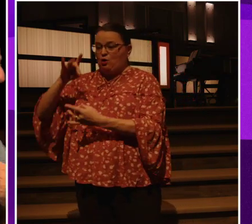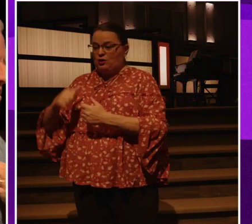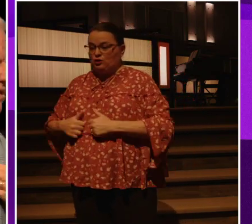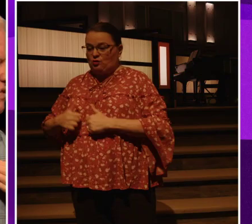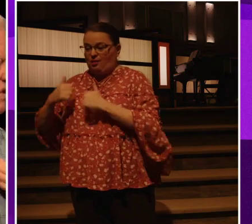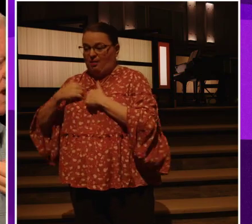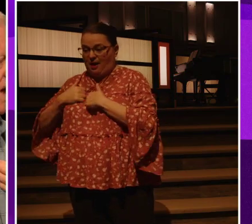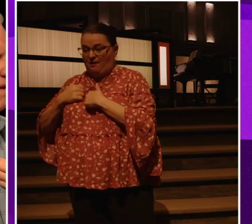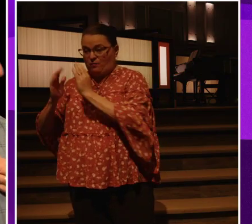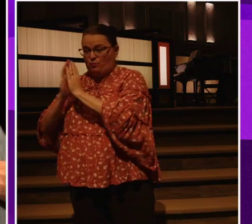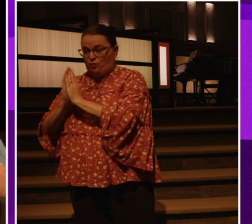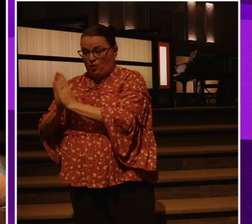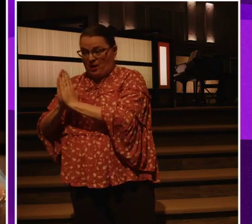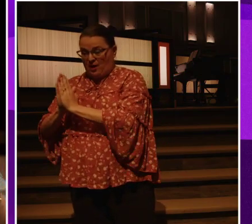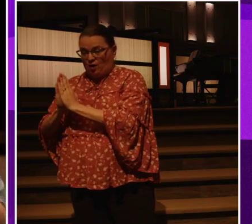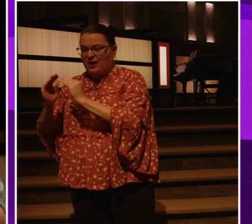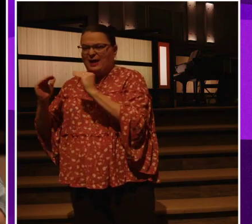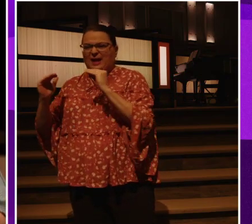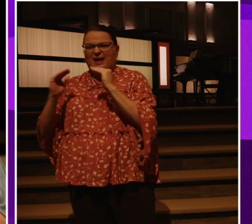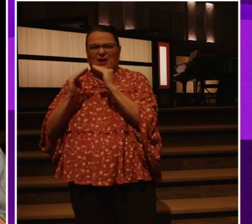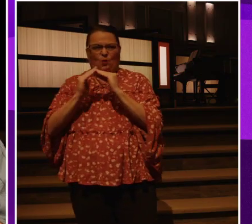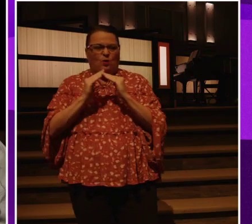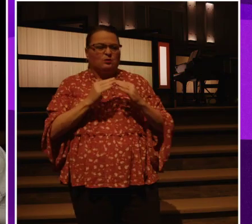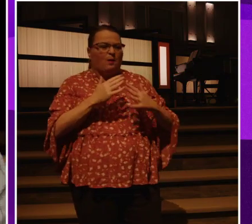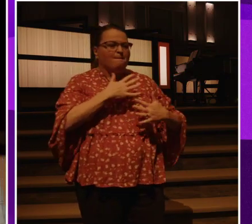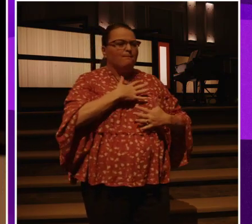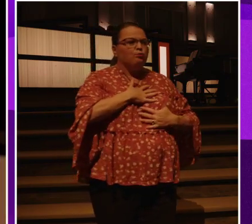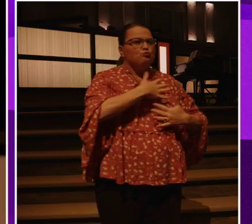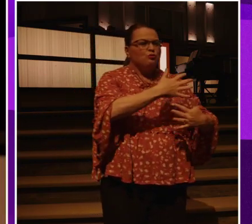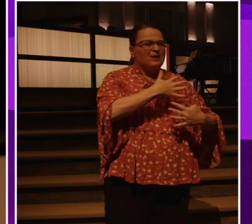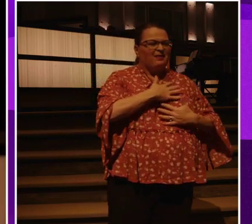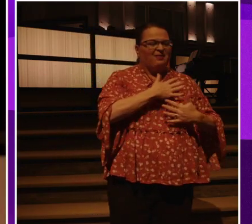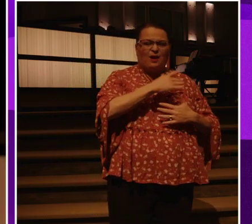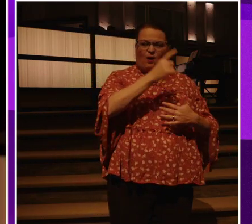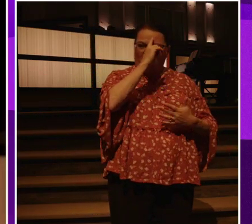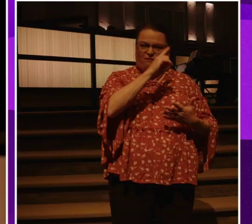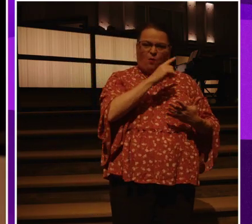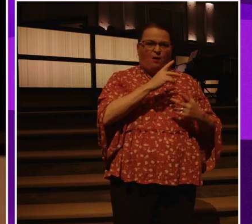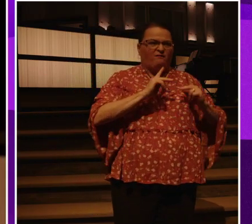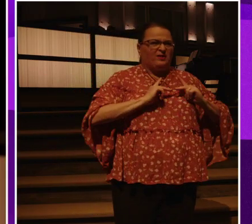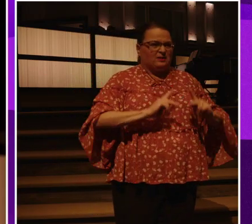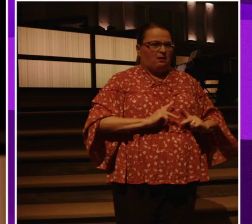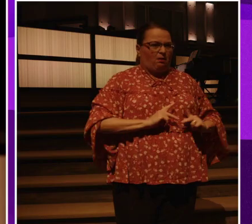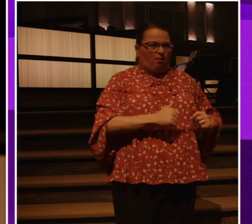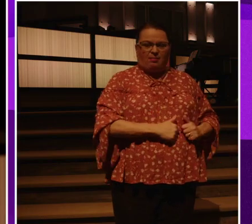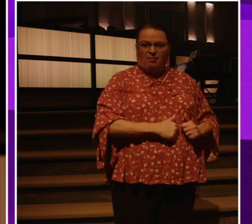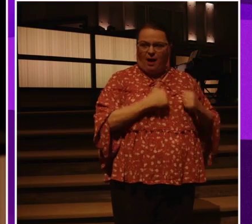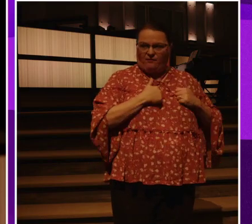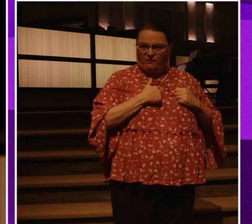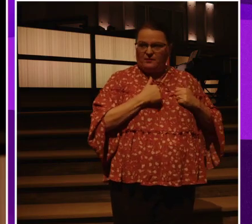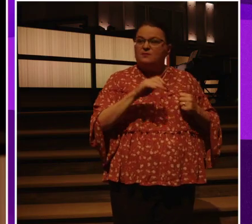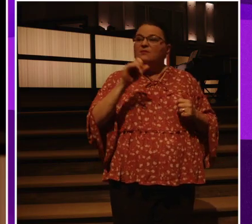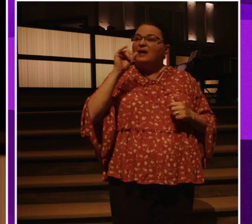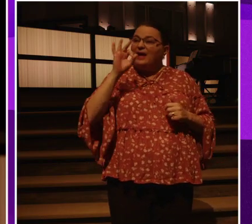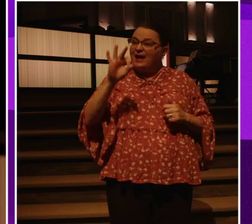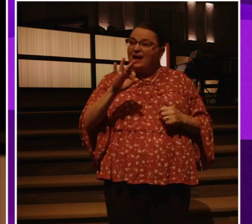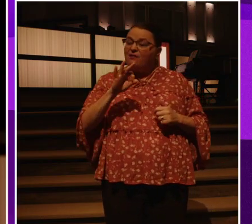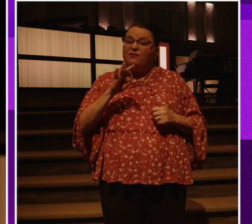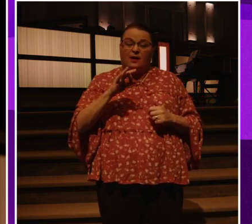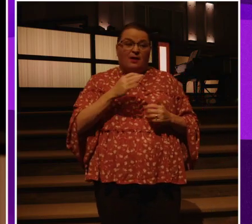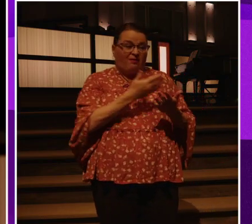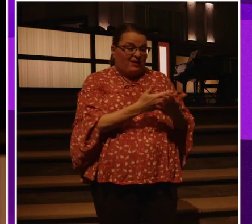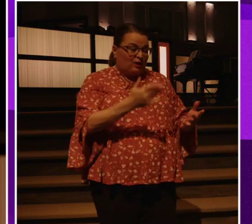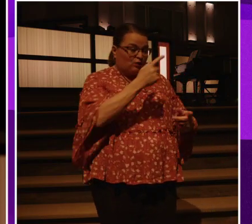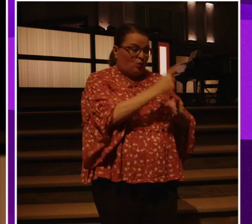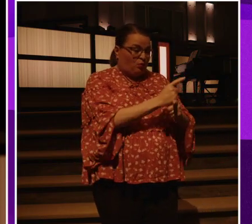the physical life. If things are right in my body, I don't have to convince